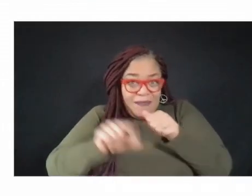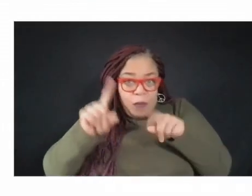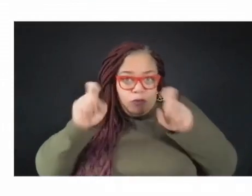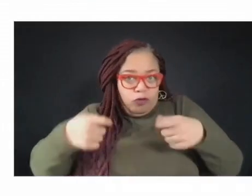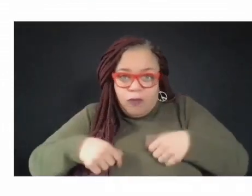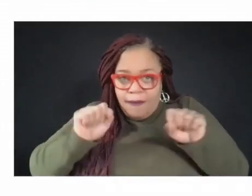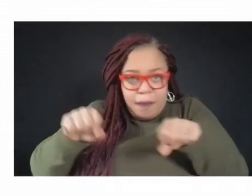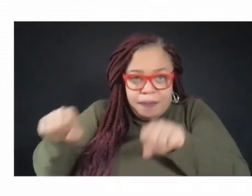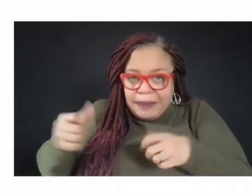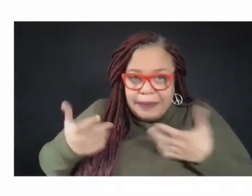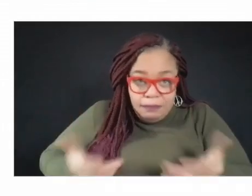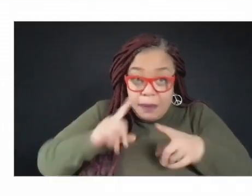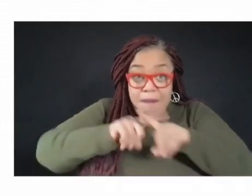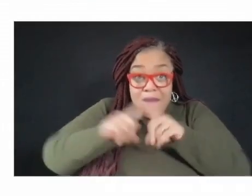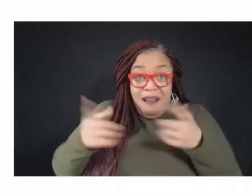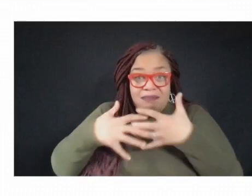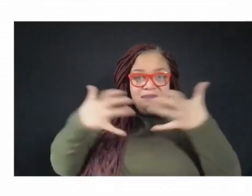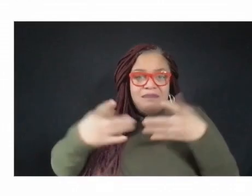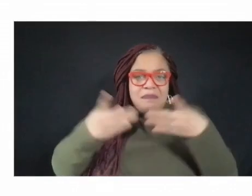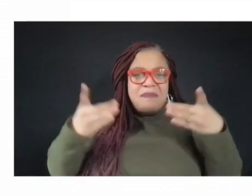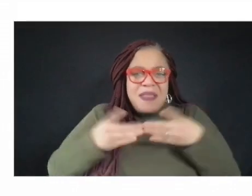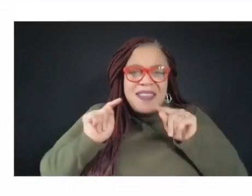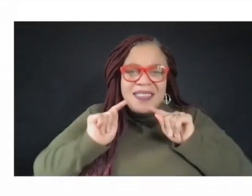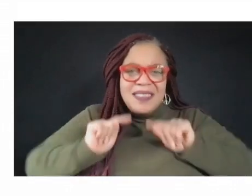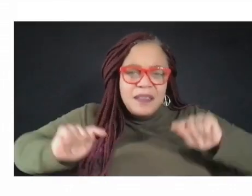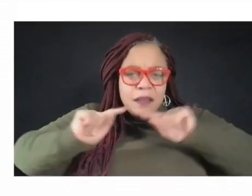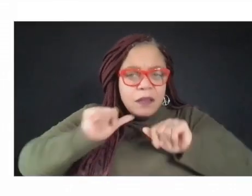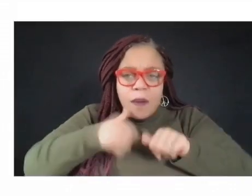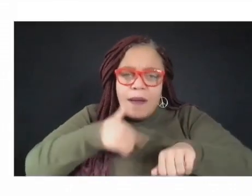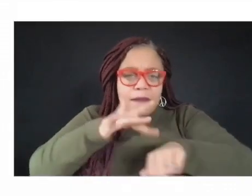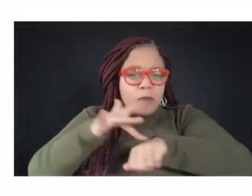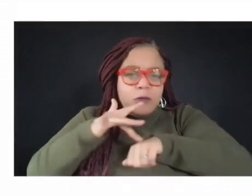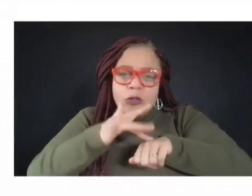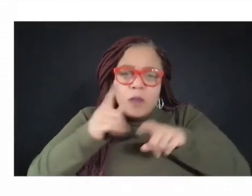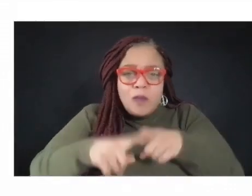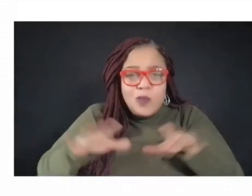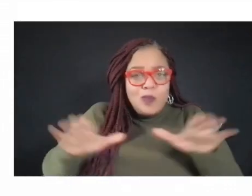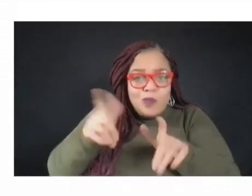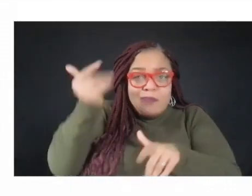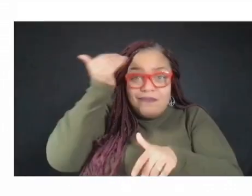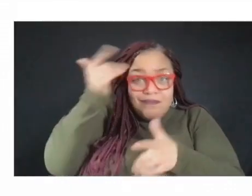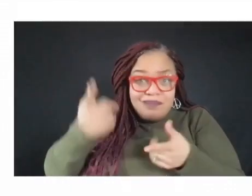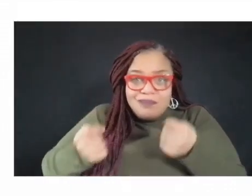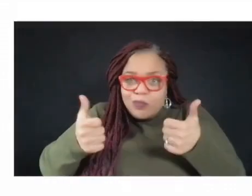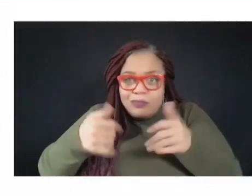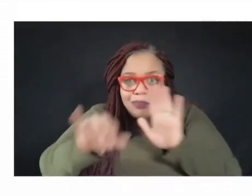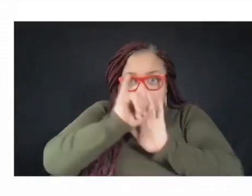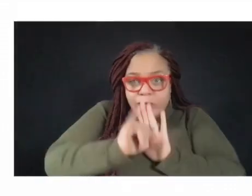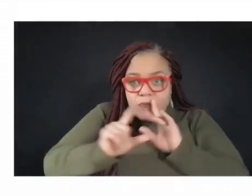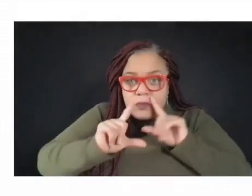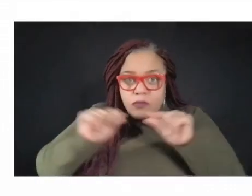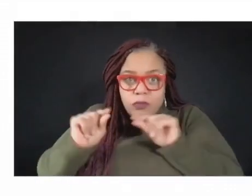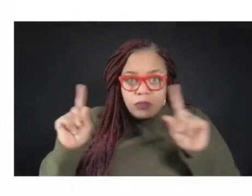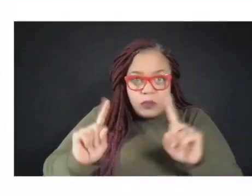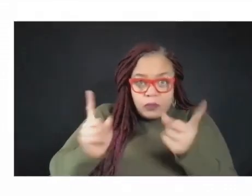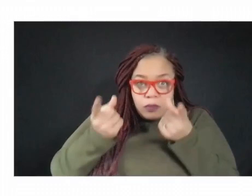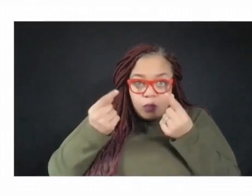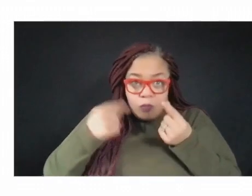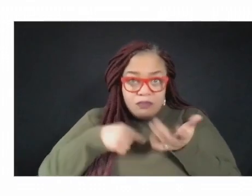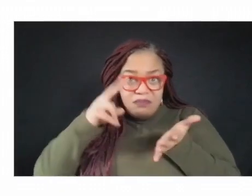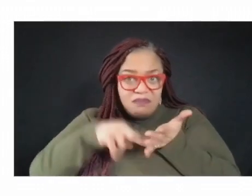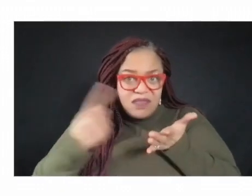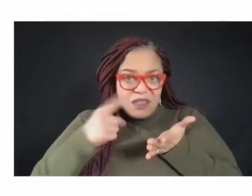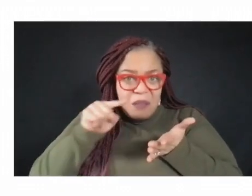rumors. I mean, some of this stuff I think needs to be institutionalized. The fear is that once things start to get a little